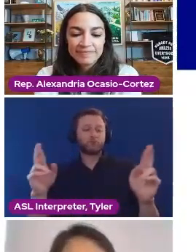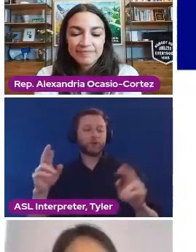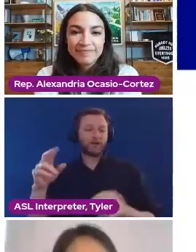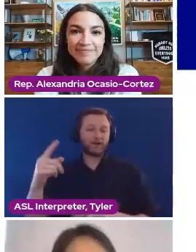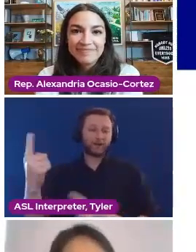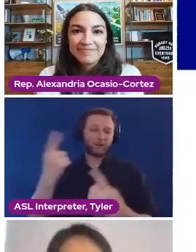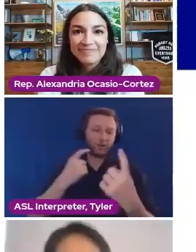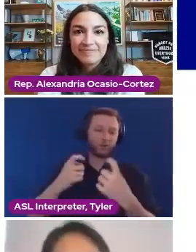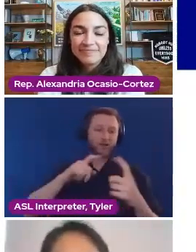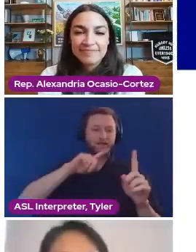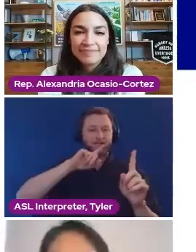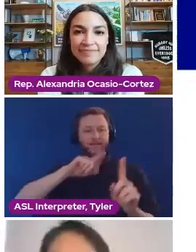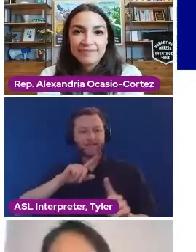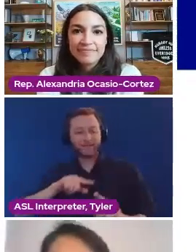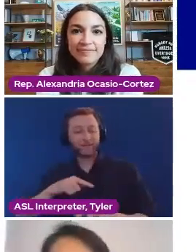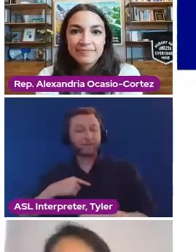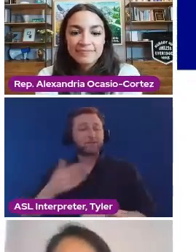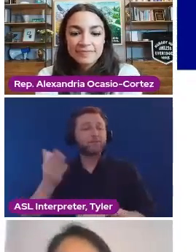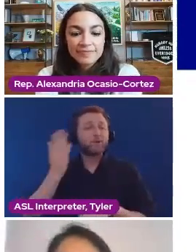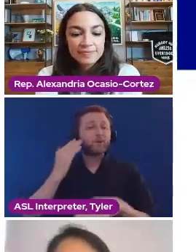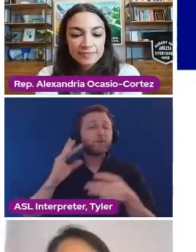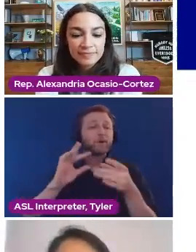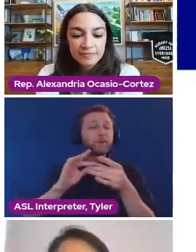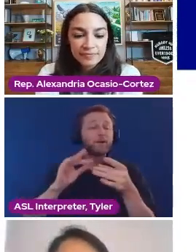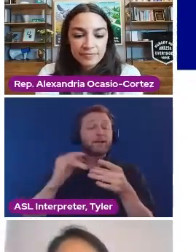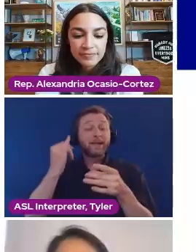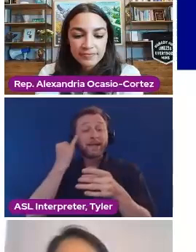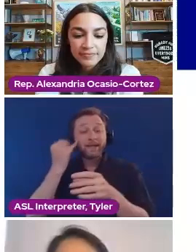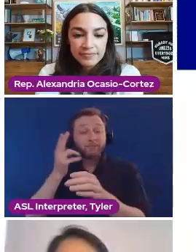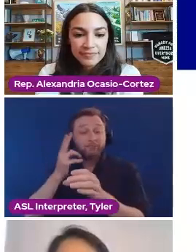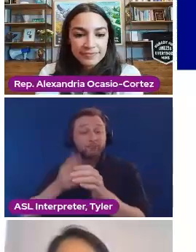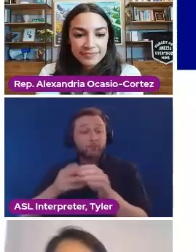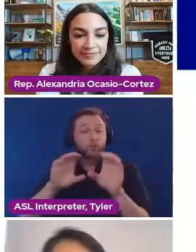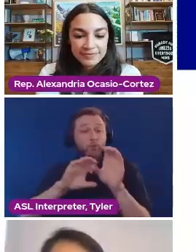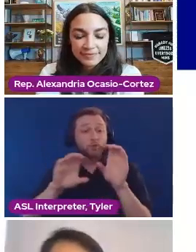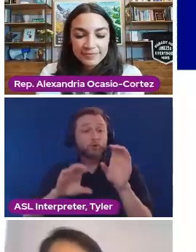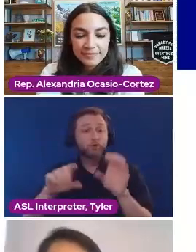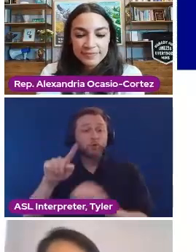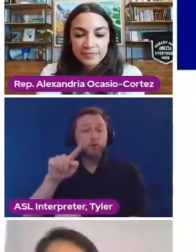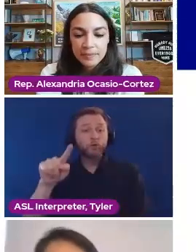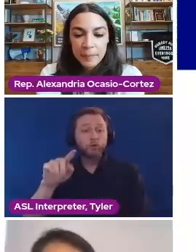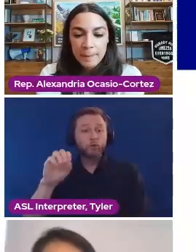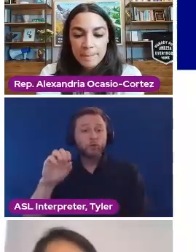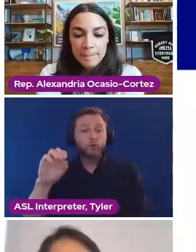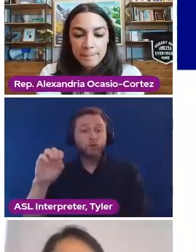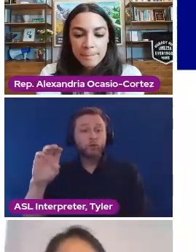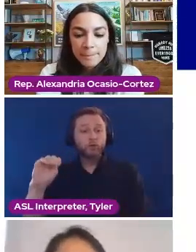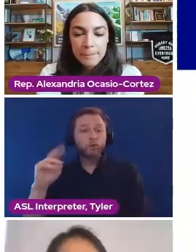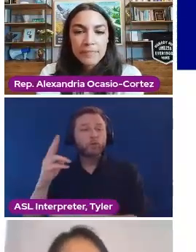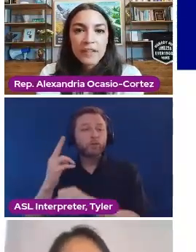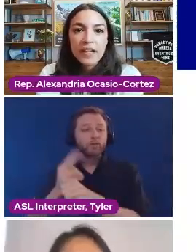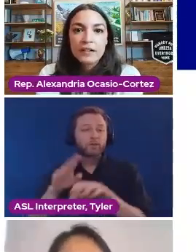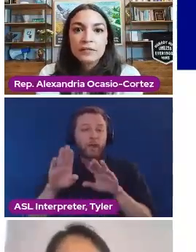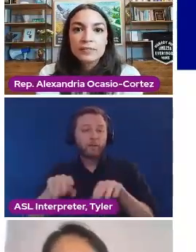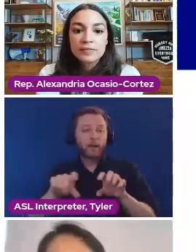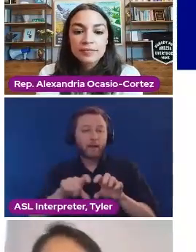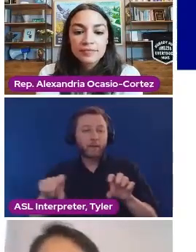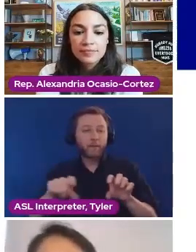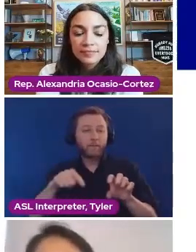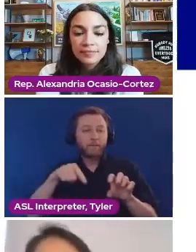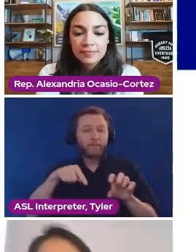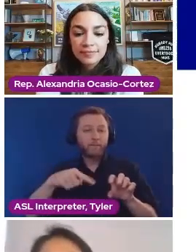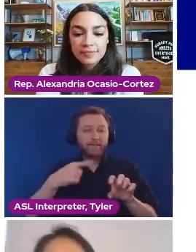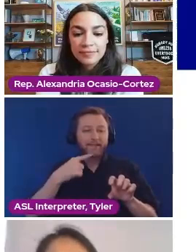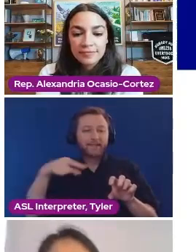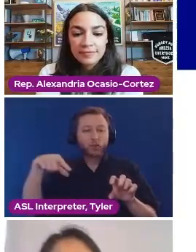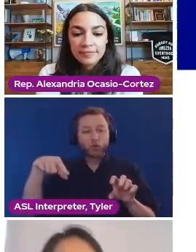As we mentioned before, if you are signed in via Zoom, please do use the Q&A button at the bottom of the screen to submit your